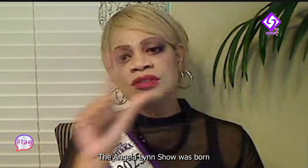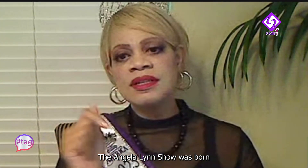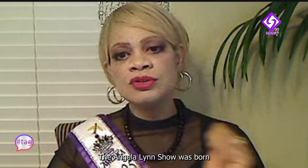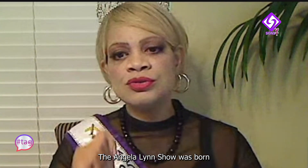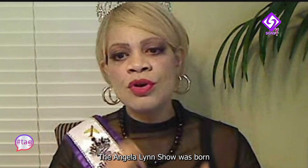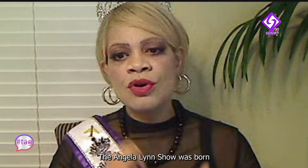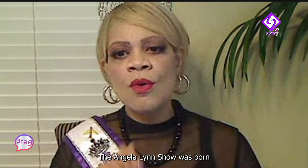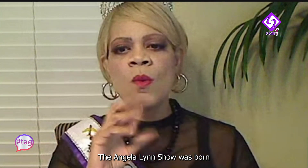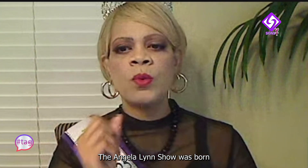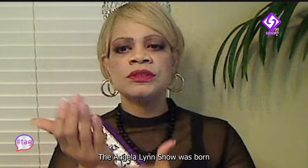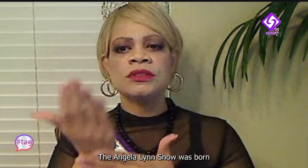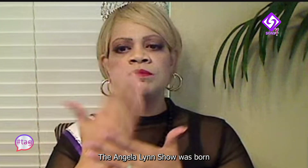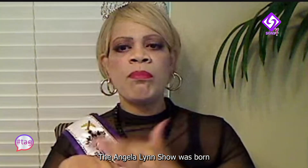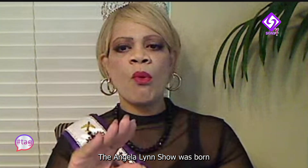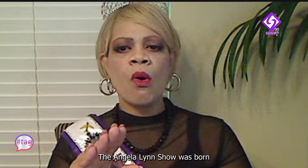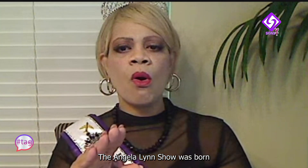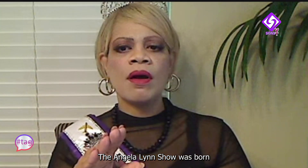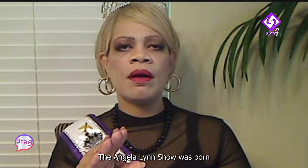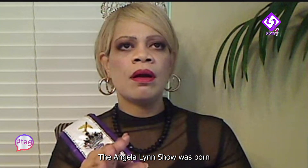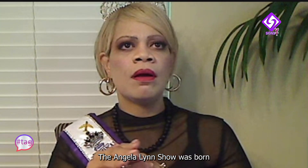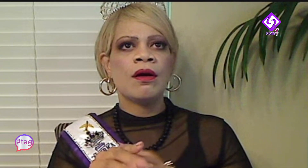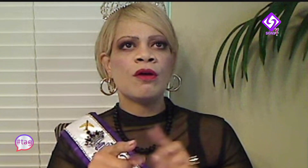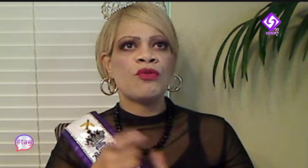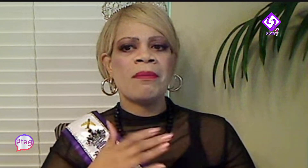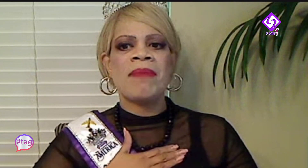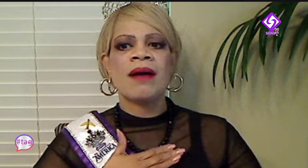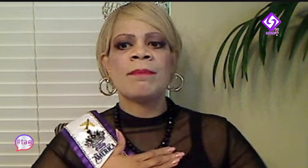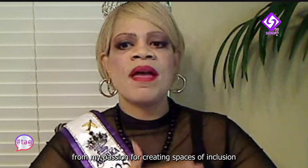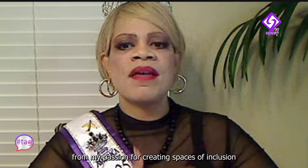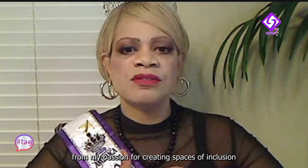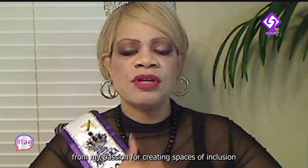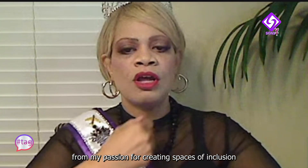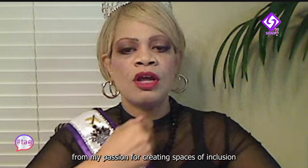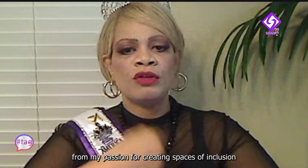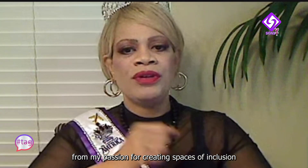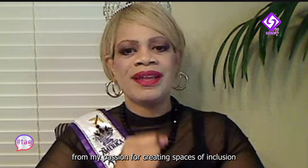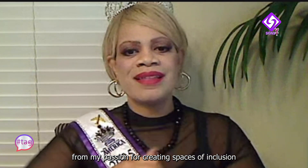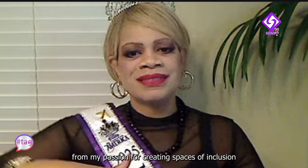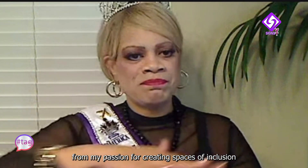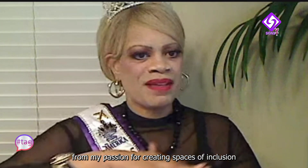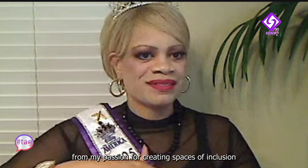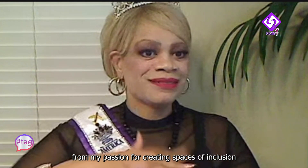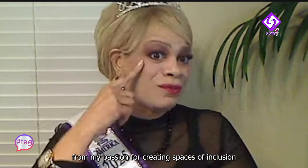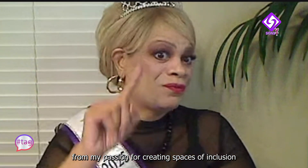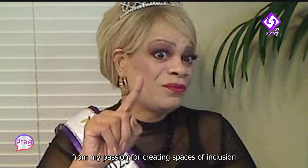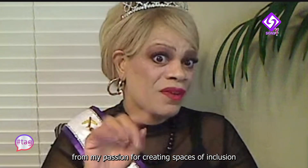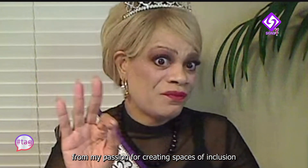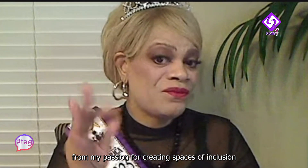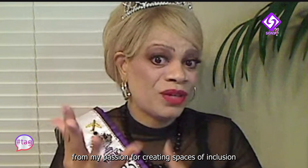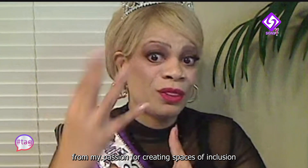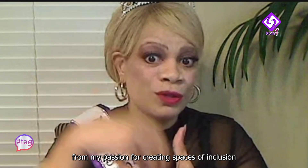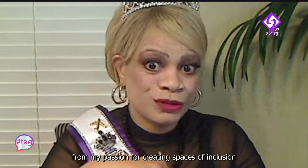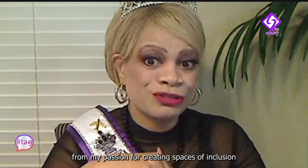The Angela Lynn show was born from my passion for